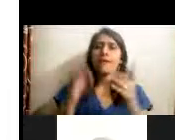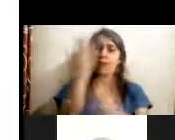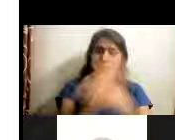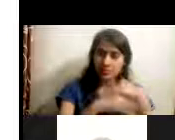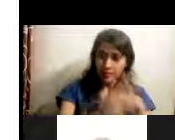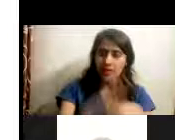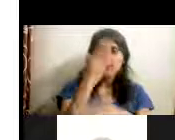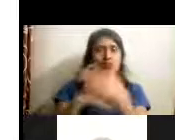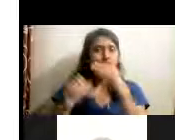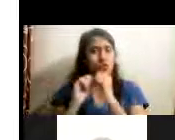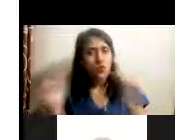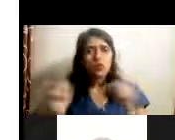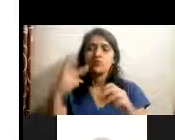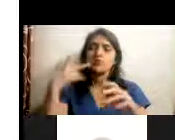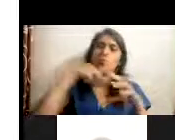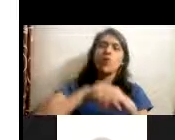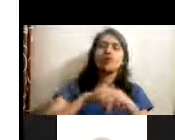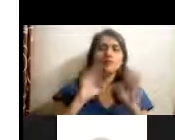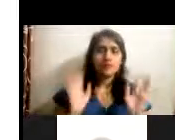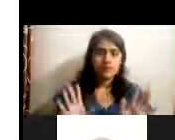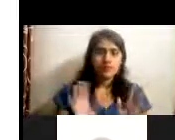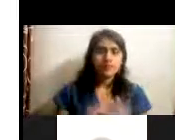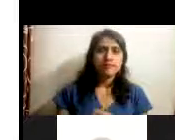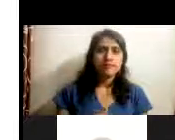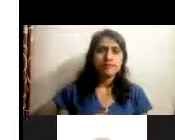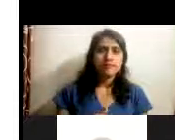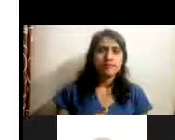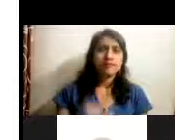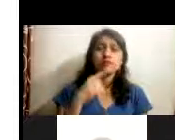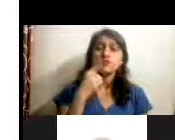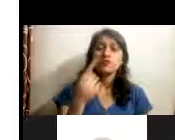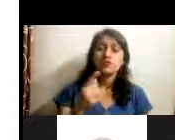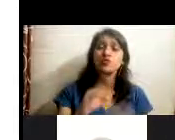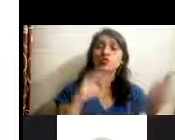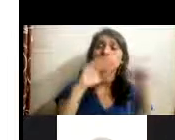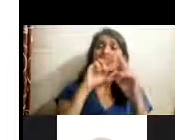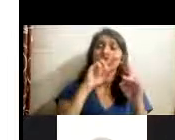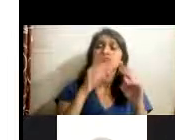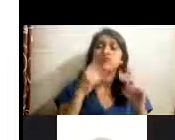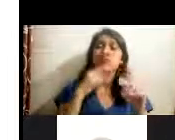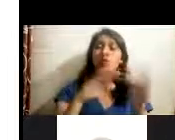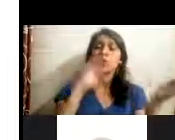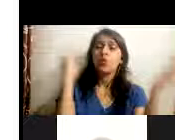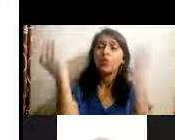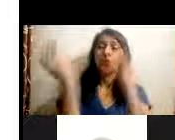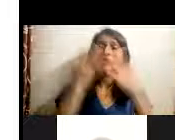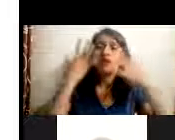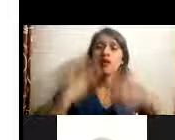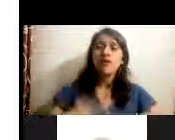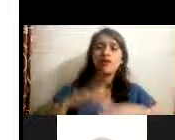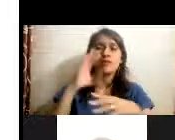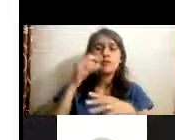disabilities. And it is also talking about universal health coverage in 3.8, which